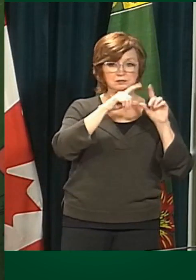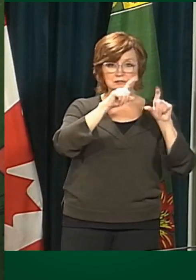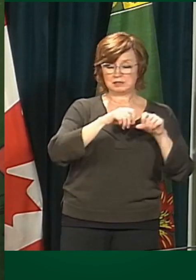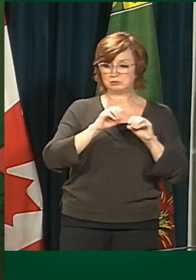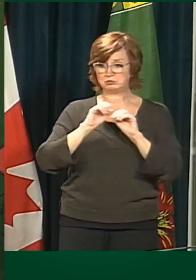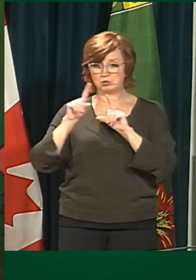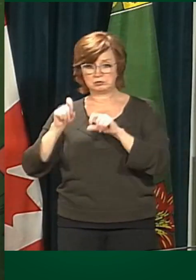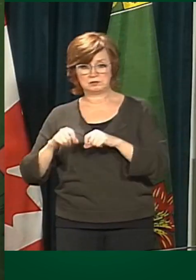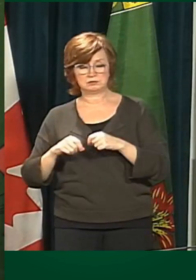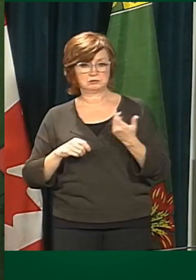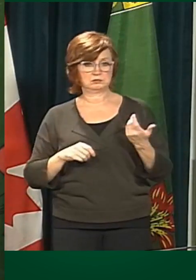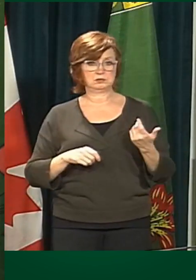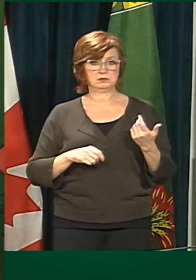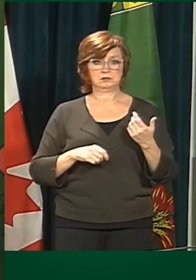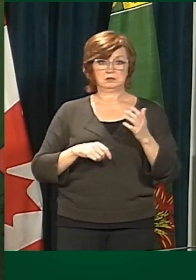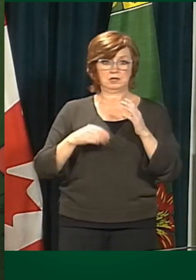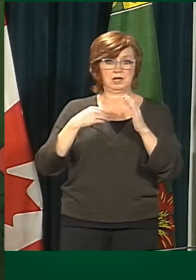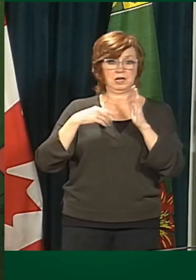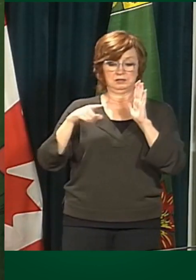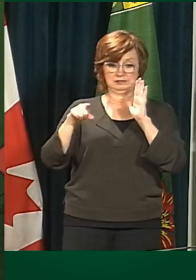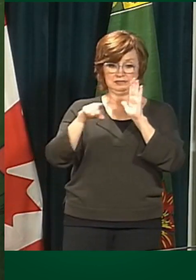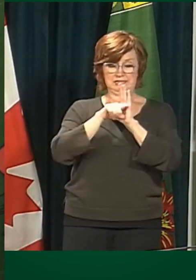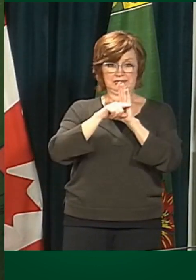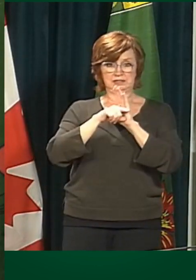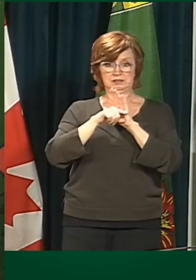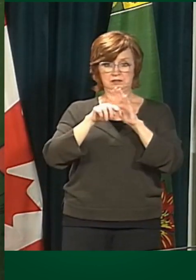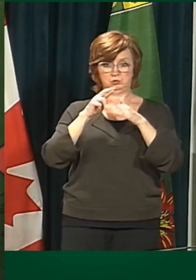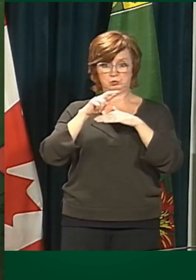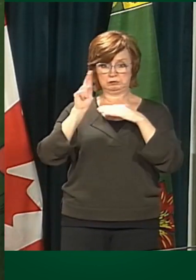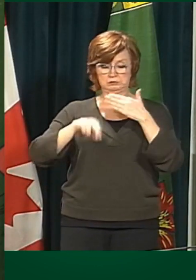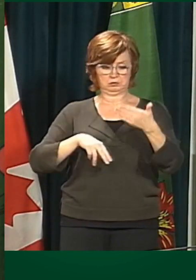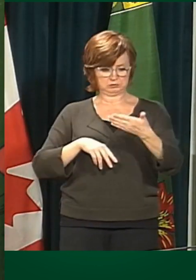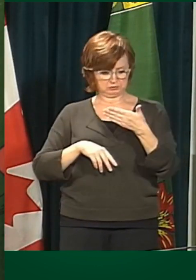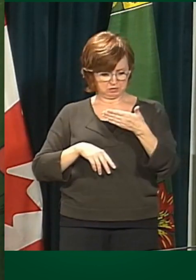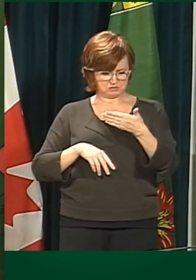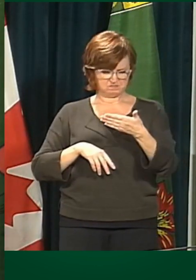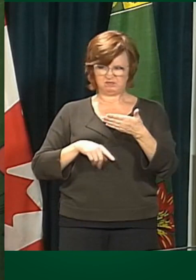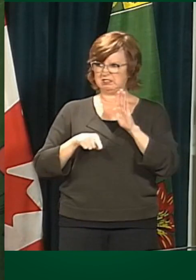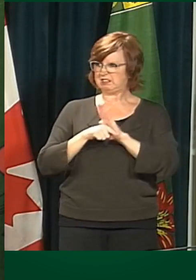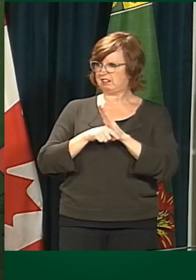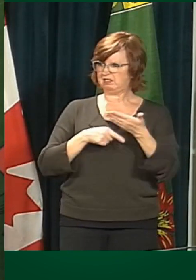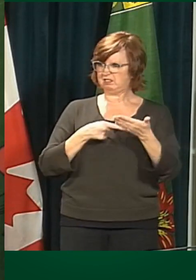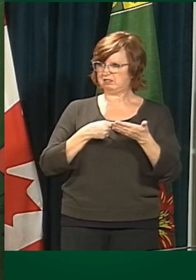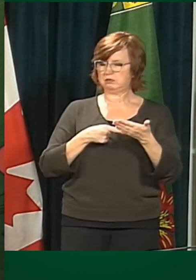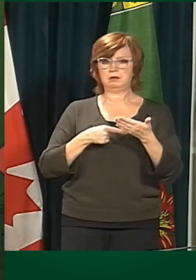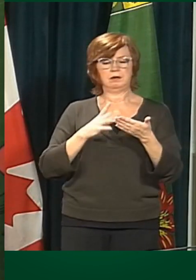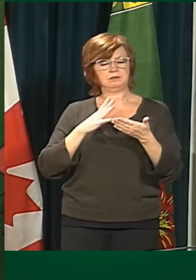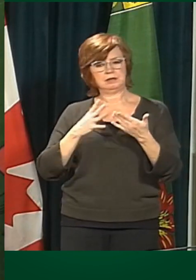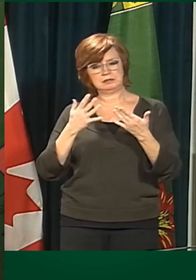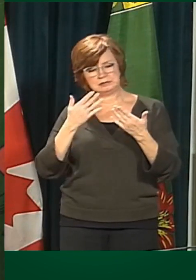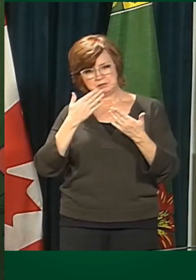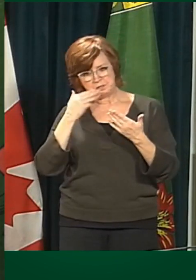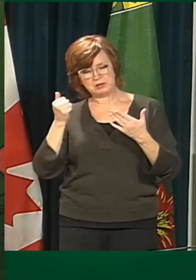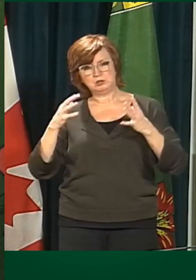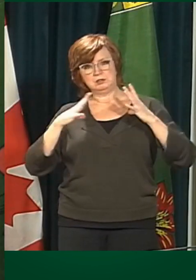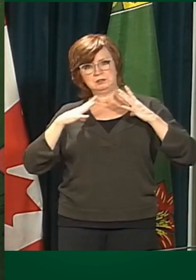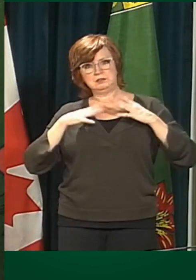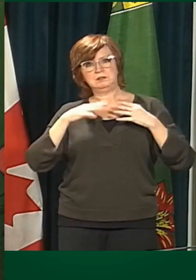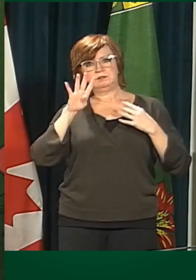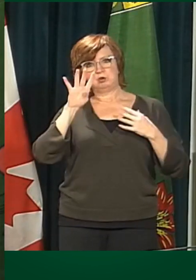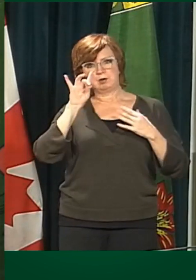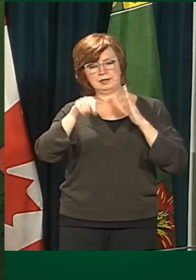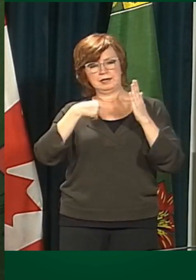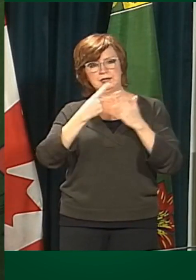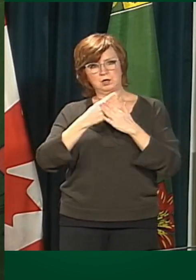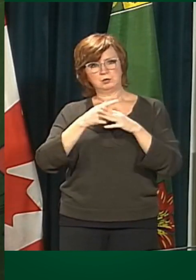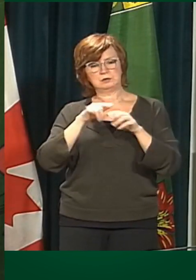that even if the test is negative, you must still isolate till 48 hours of no symptoms. We'll take our last question